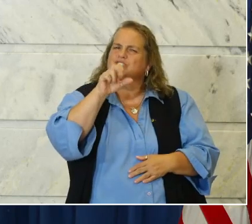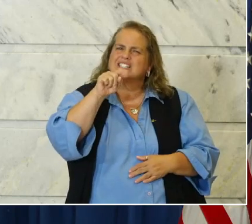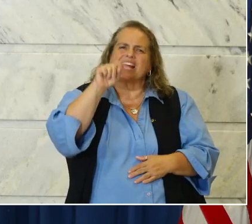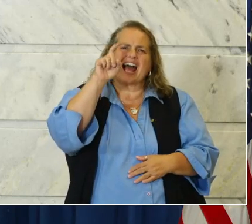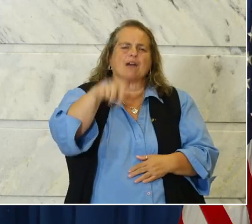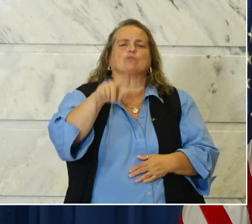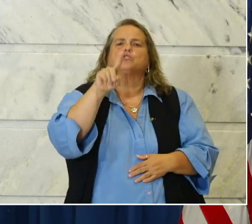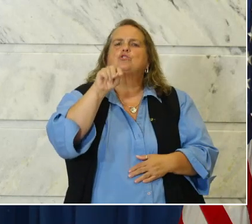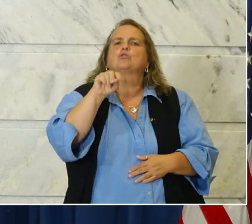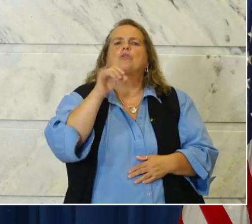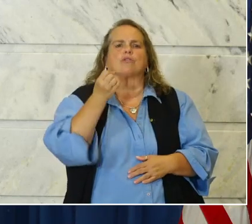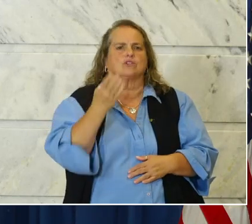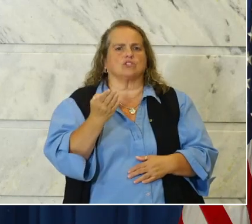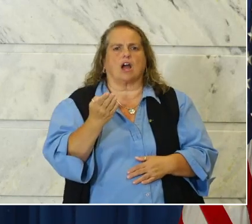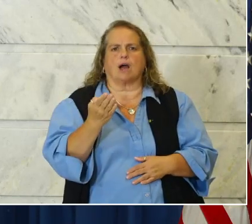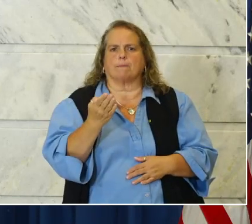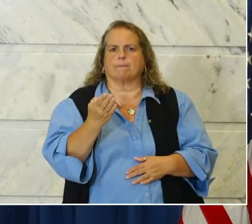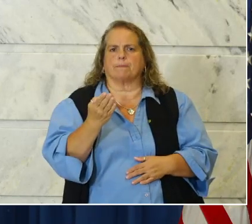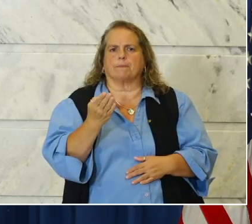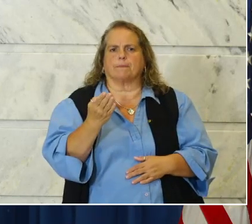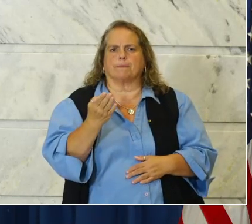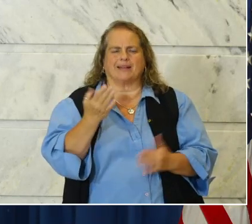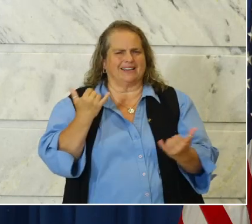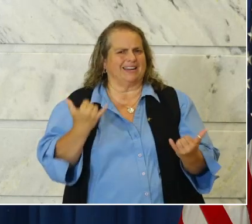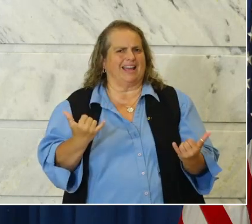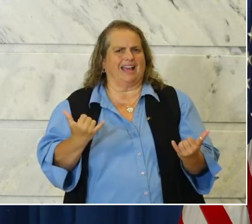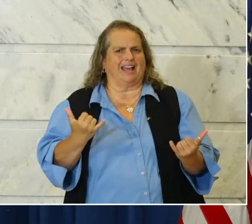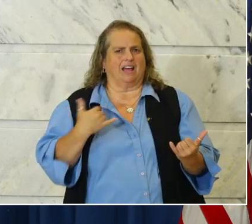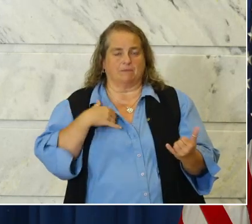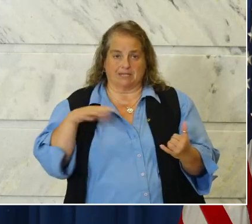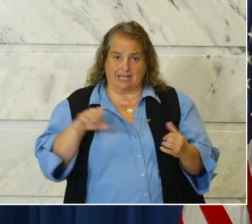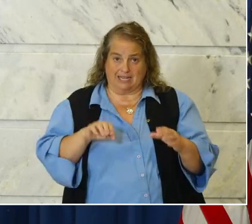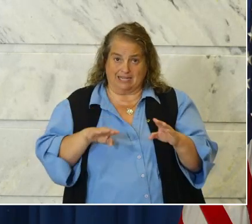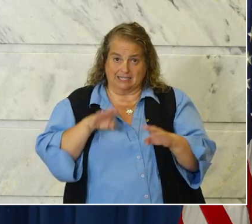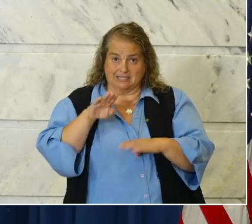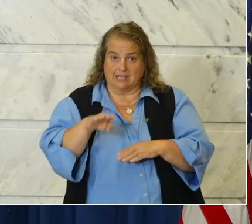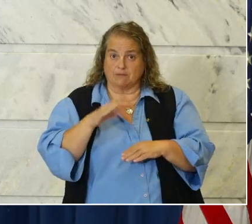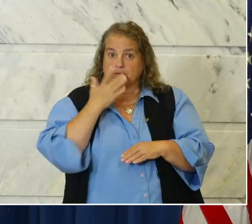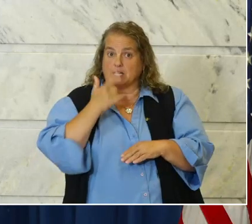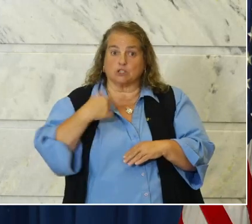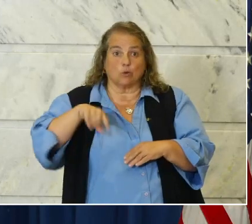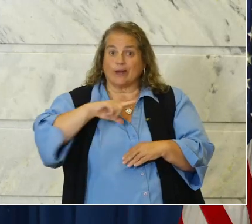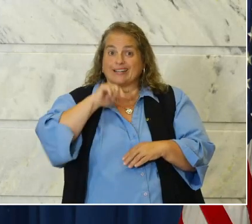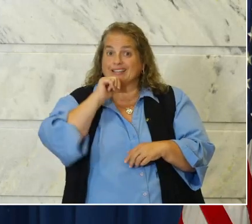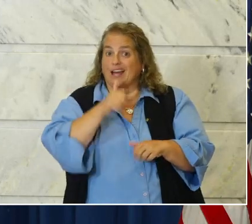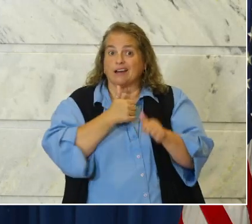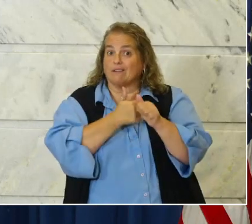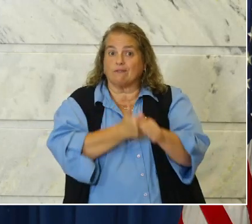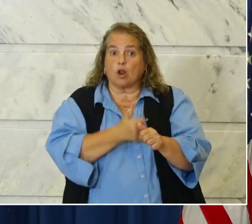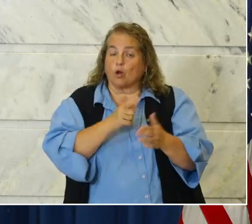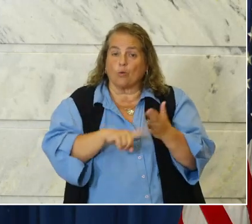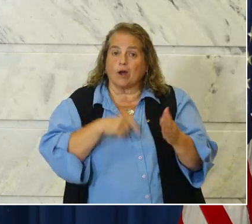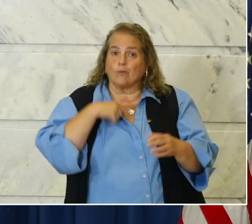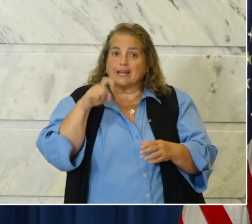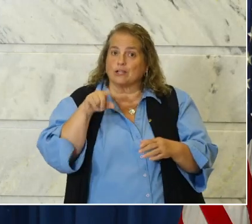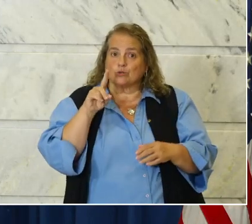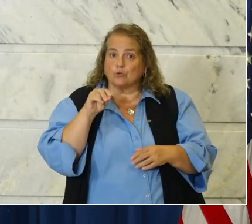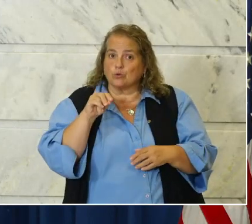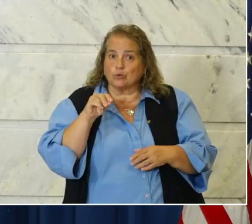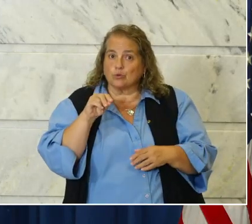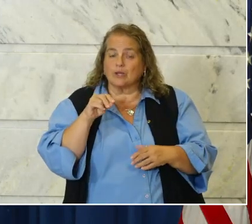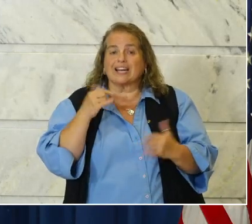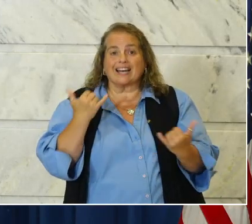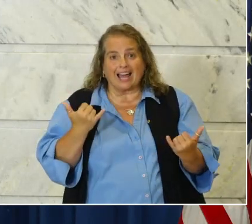done. It's now taking steps, maybe because we weren't all following what we need to follow. It's going to take steps that are